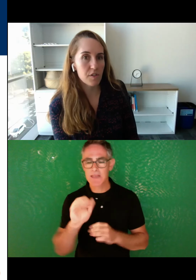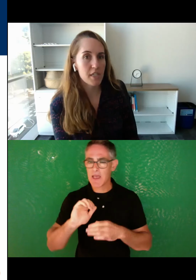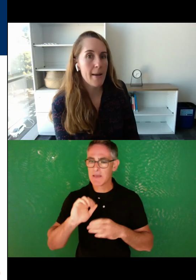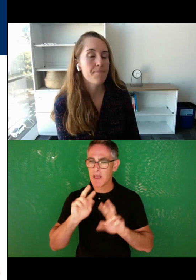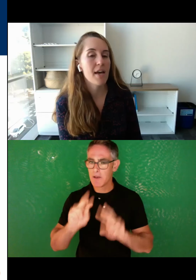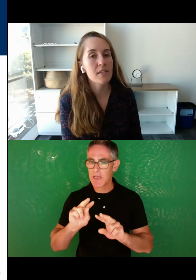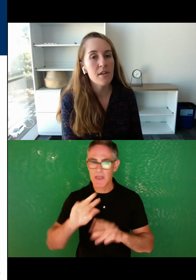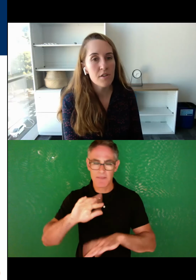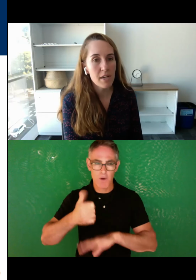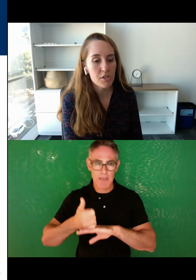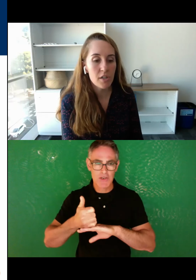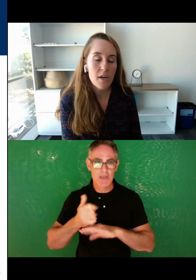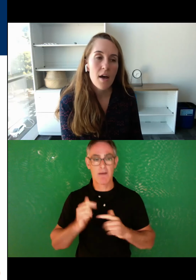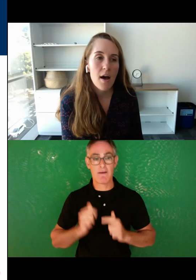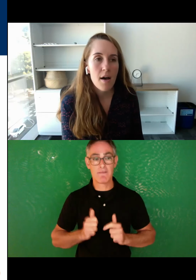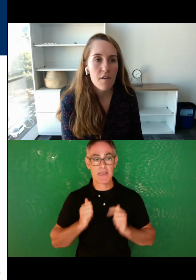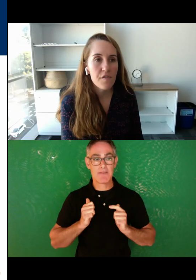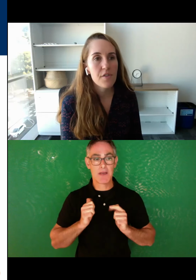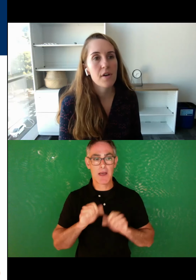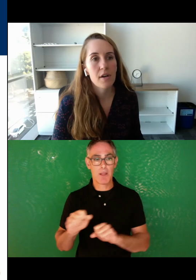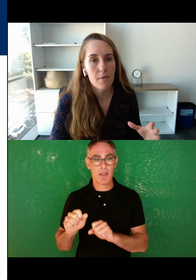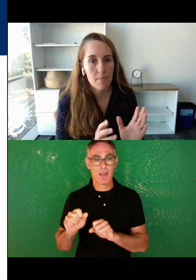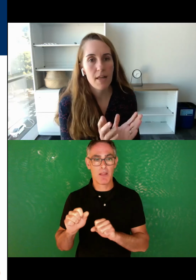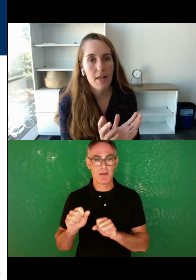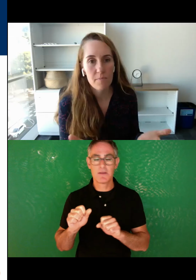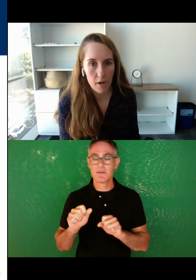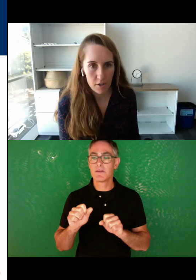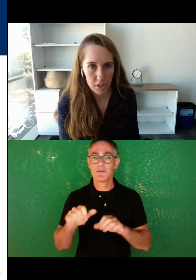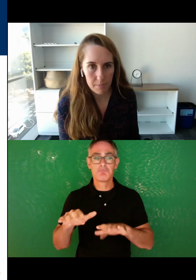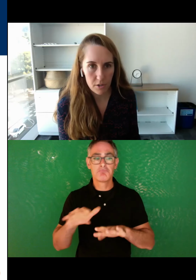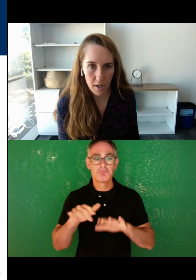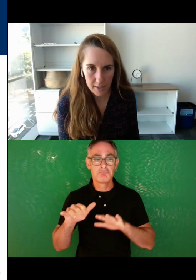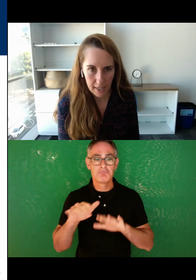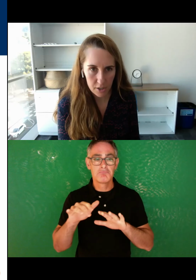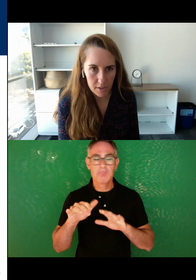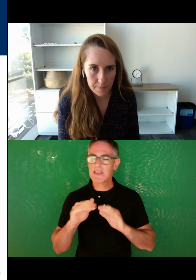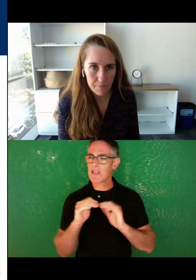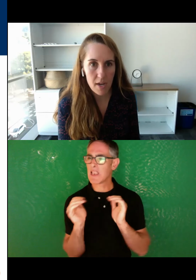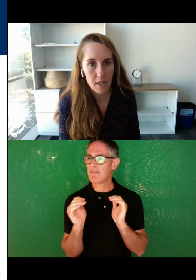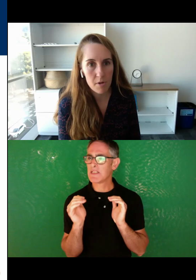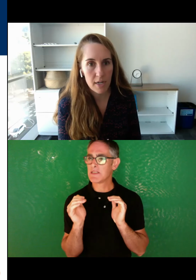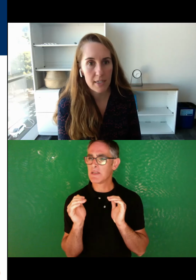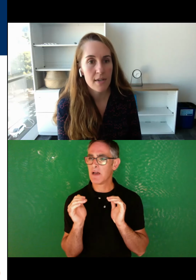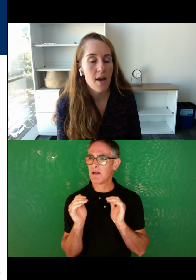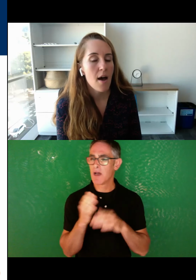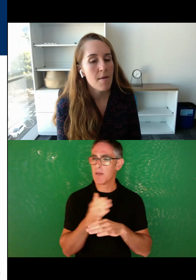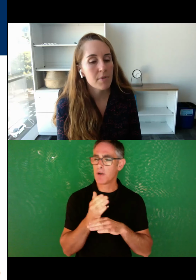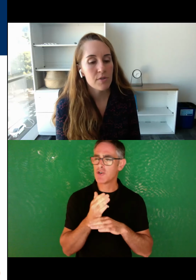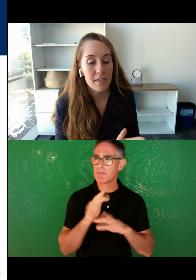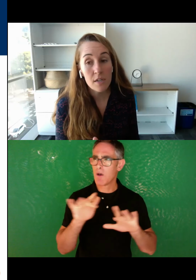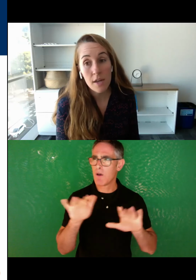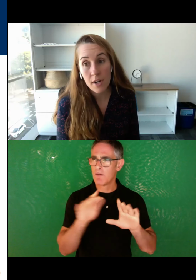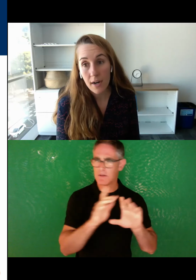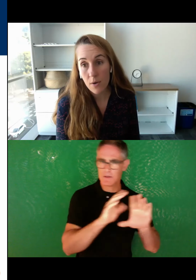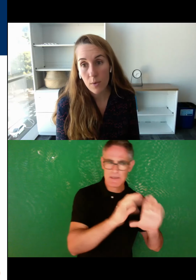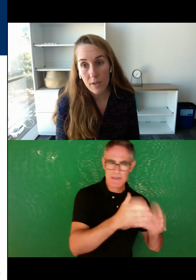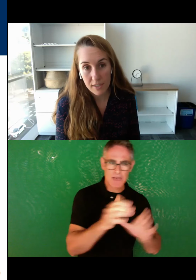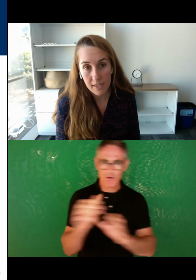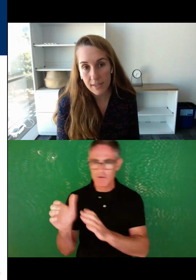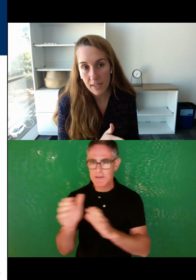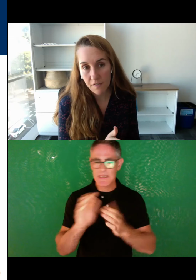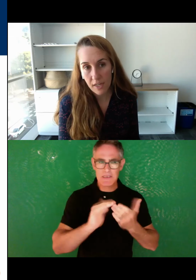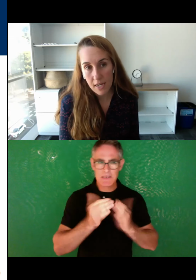initiatives over time as another measure of the level of partnerships across sectors in communities. So that's another area